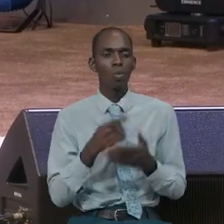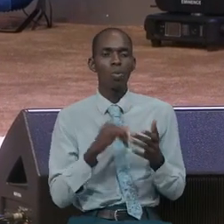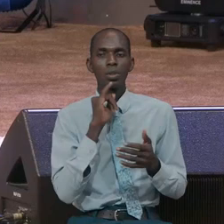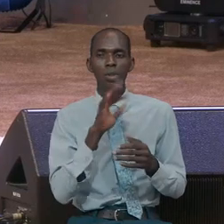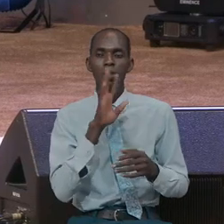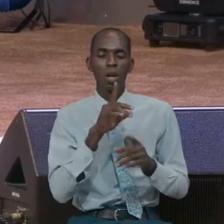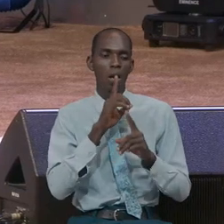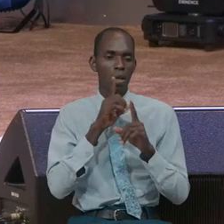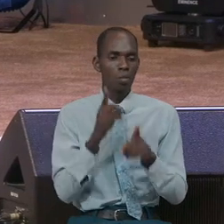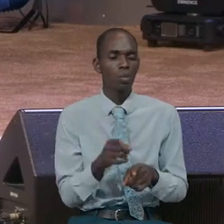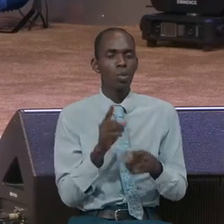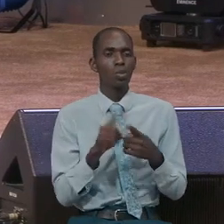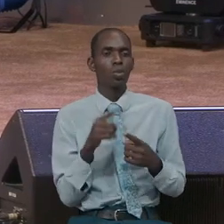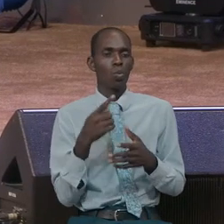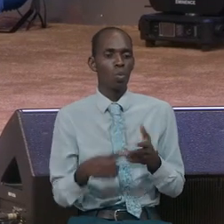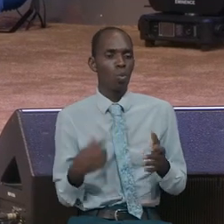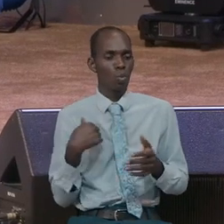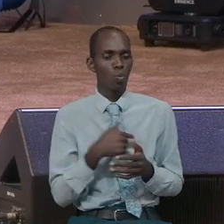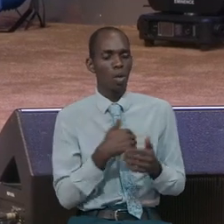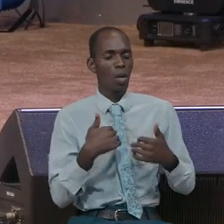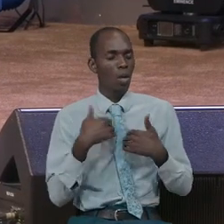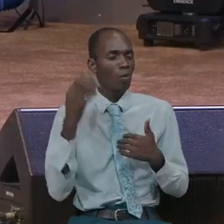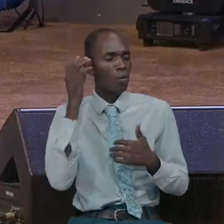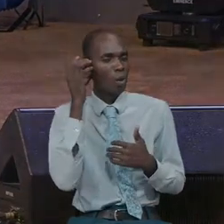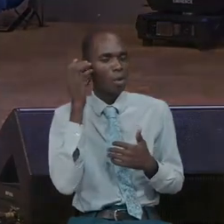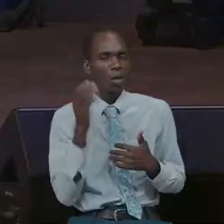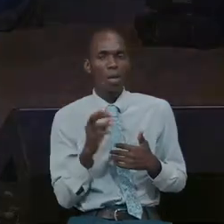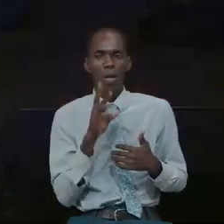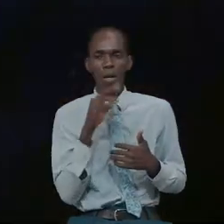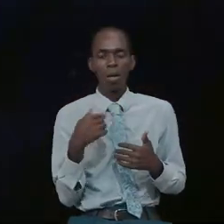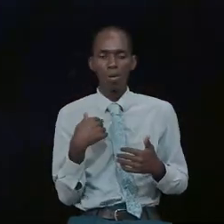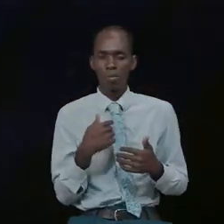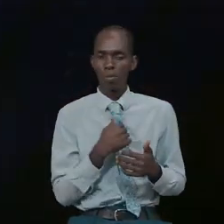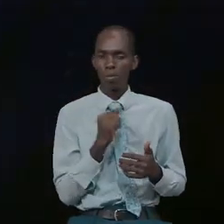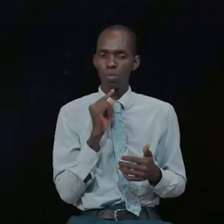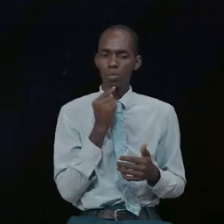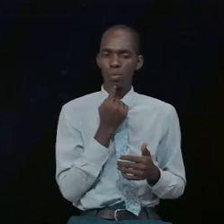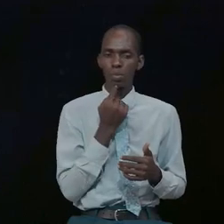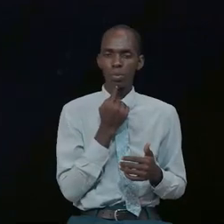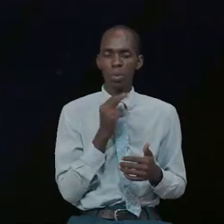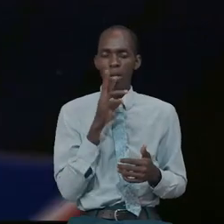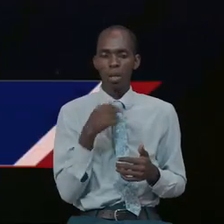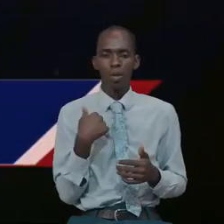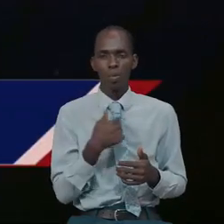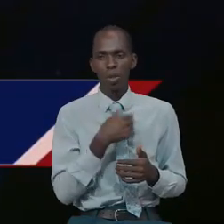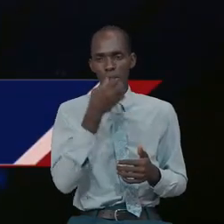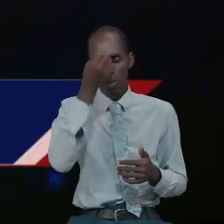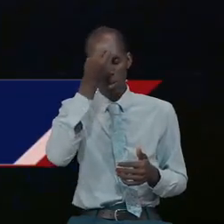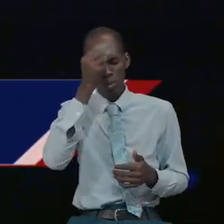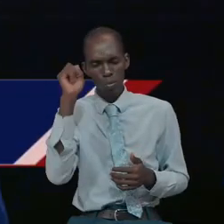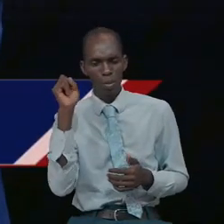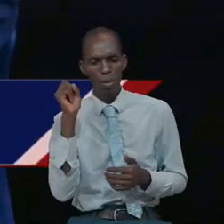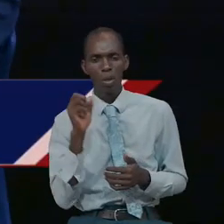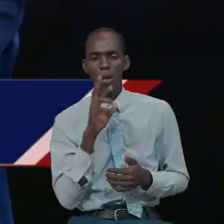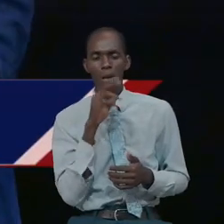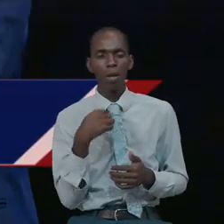we have heard? Are we adamant? Are we disobedient? Are we defiant? Are we